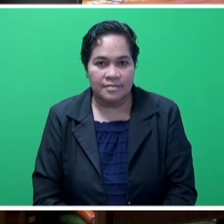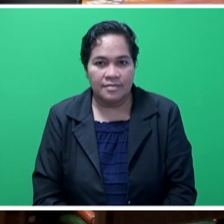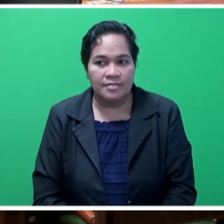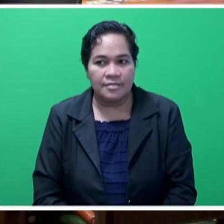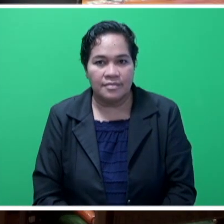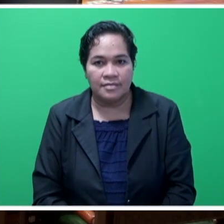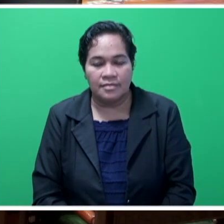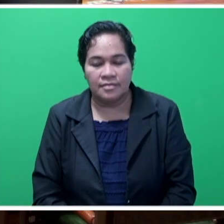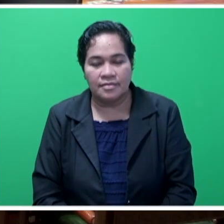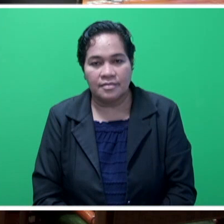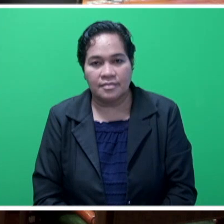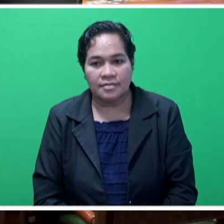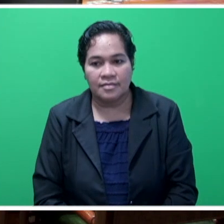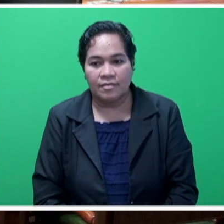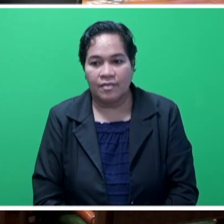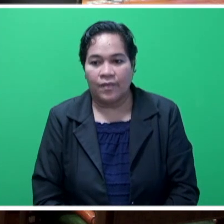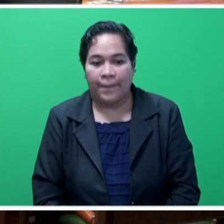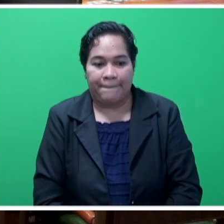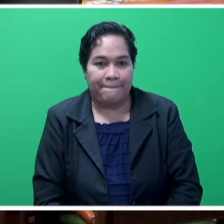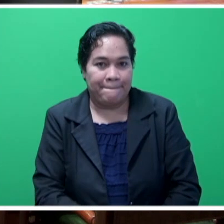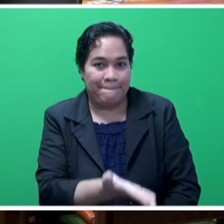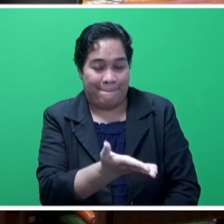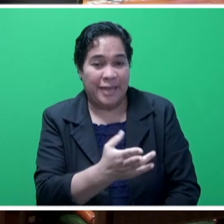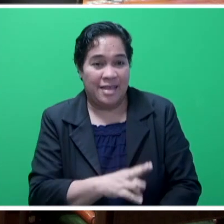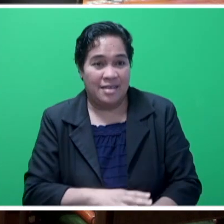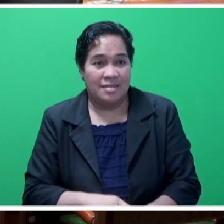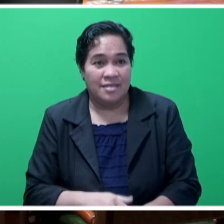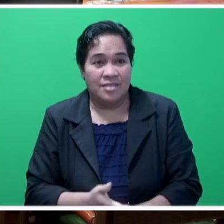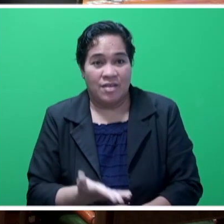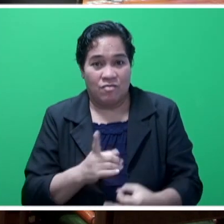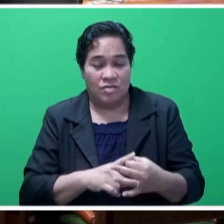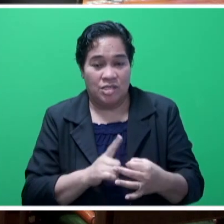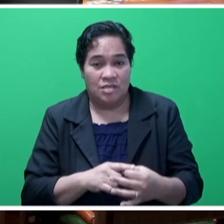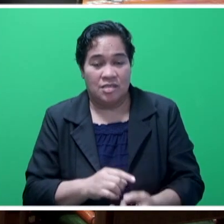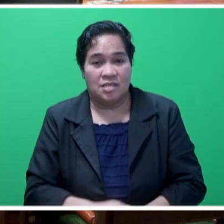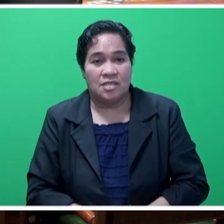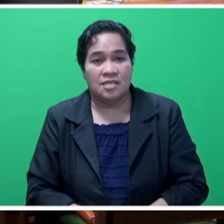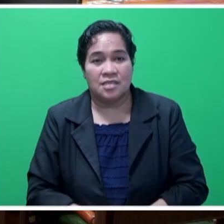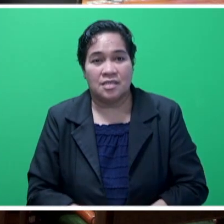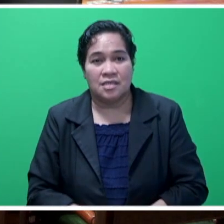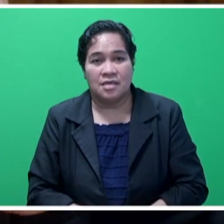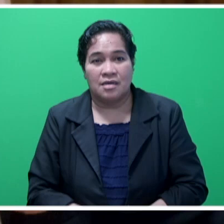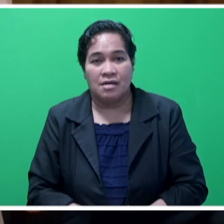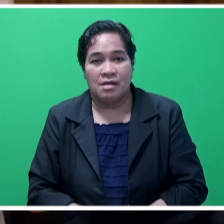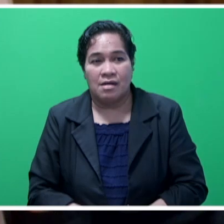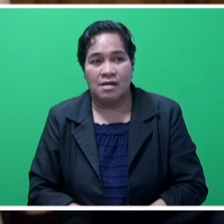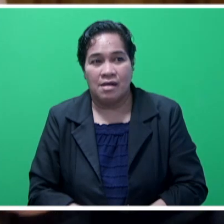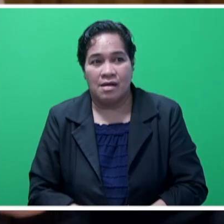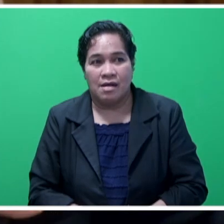Tumbua, you have the floor. Thank you, Honourable Speaker. My question to the Honourable Minister is in relation